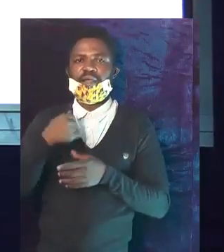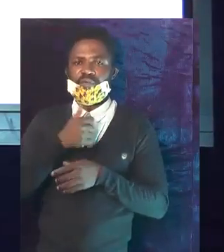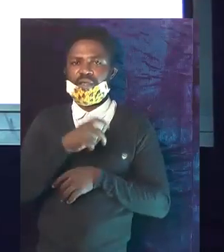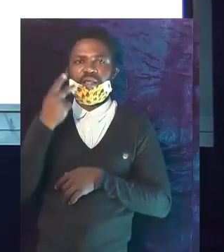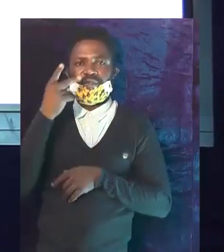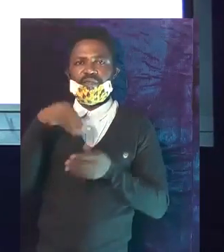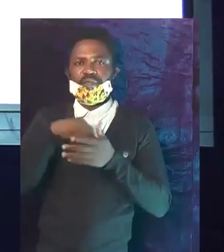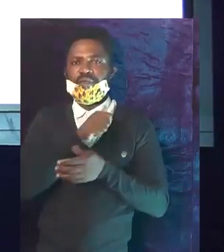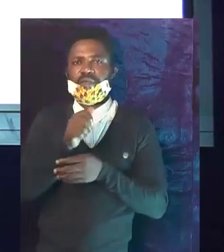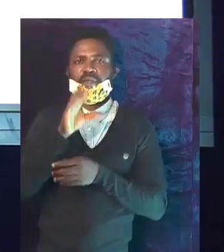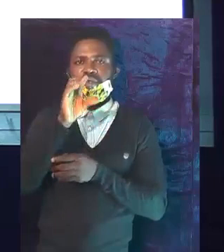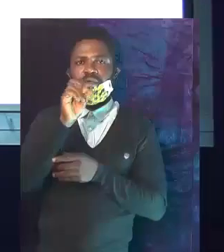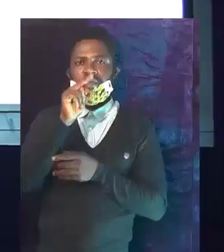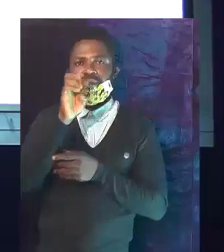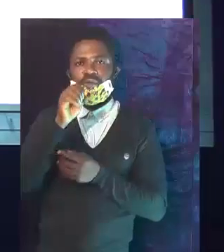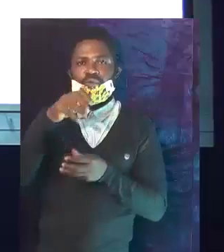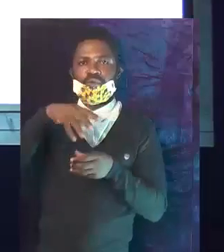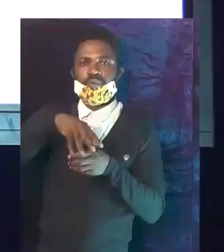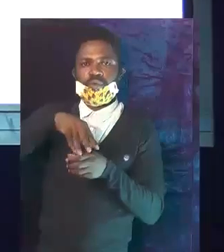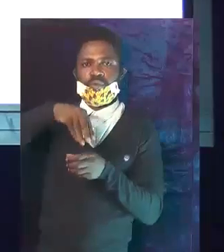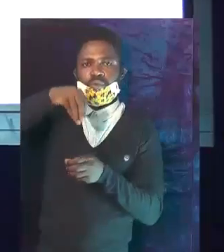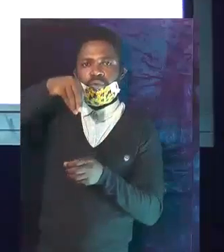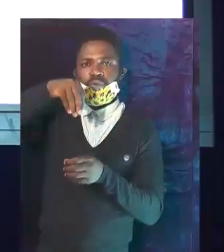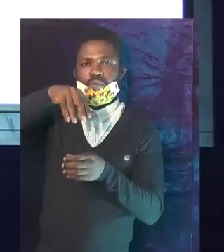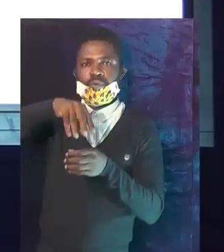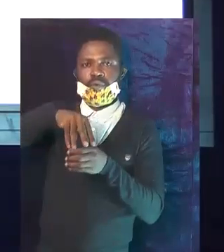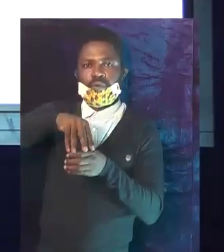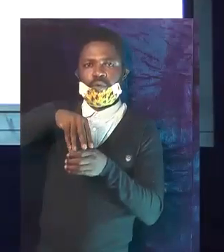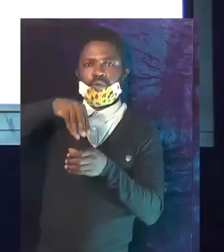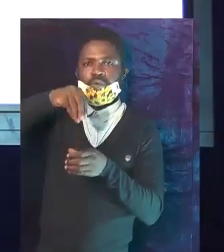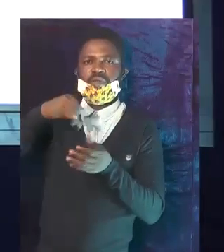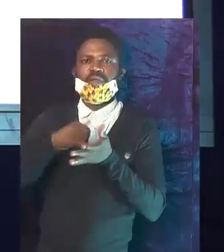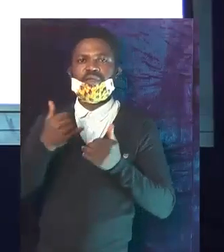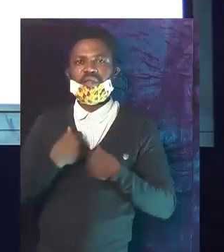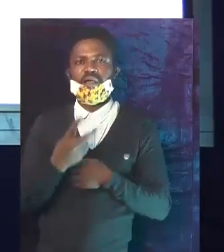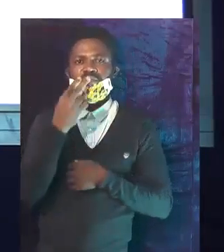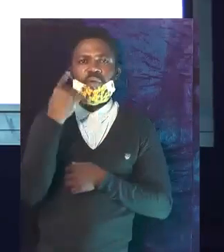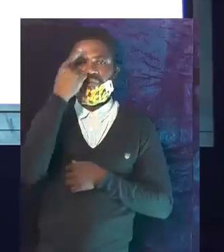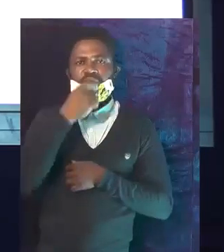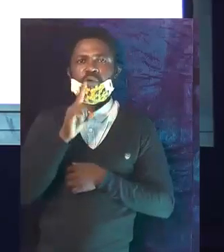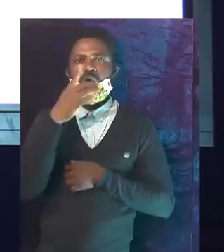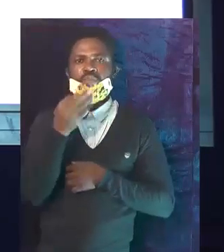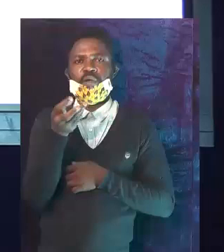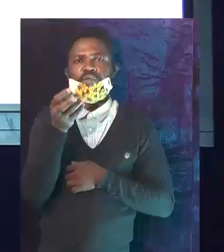about a cone? Well, it has 2 faces, and